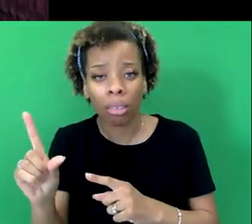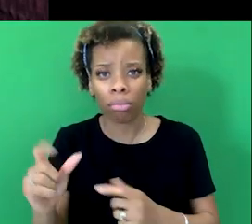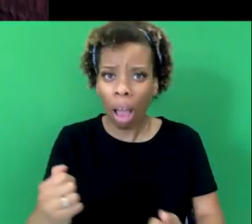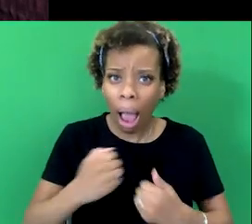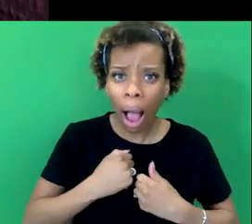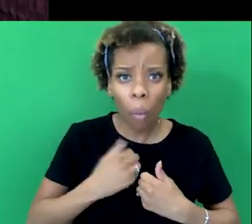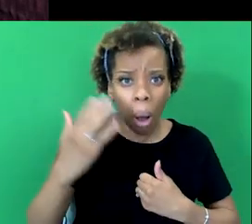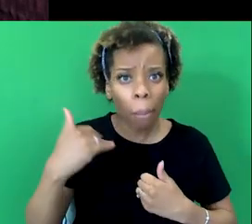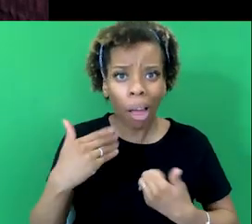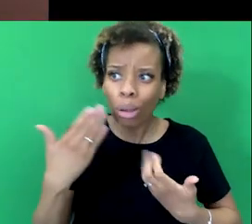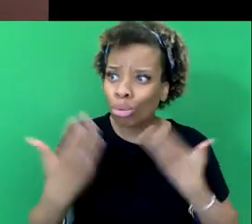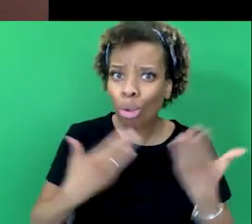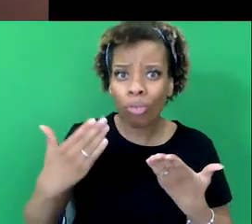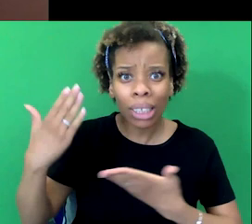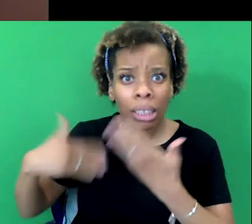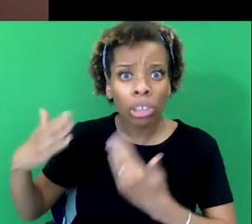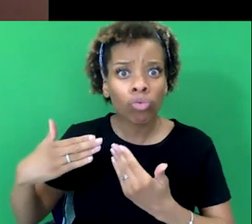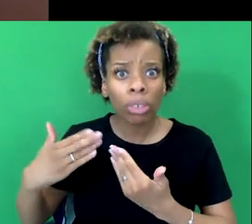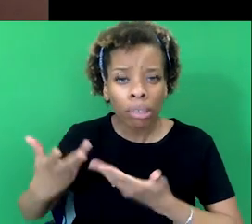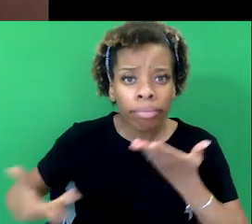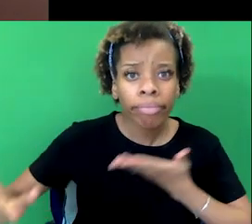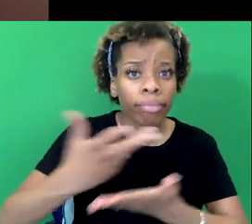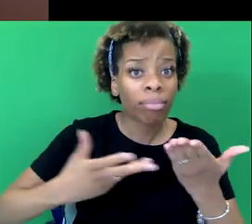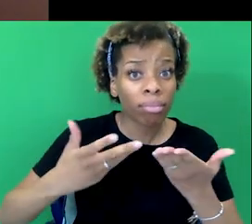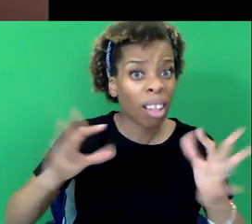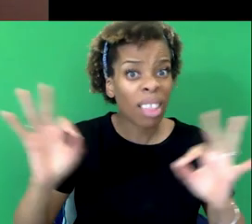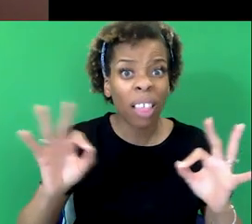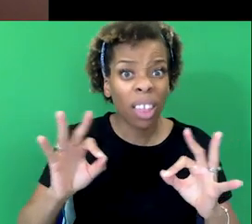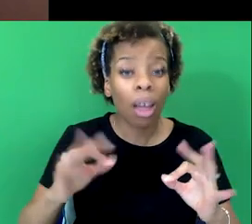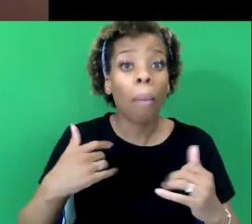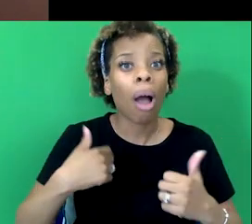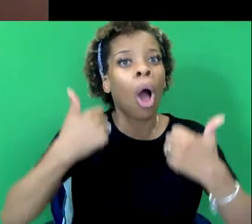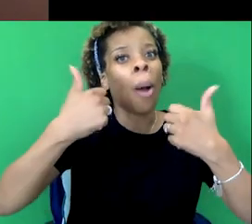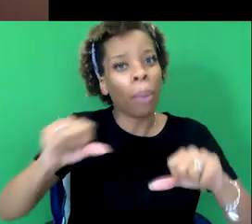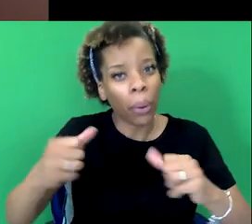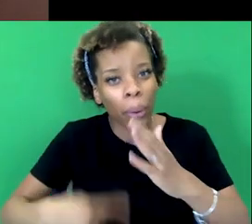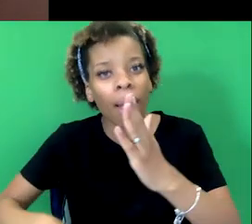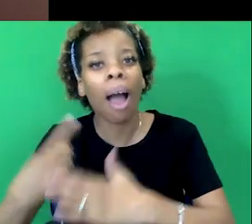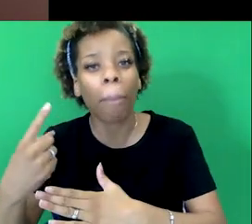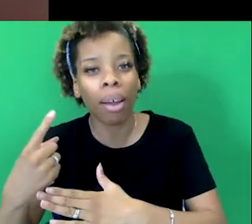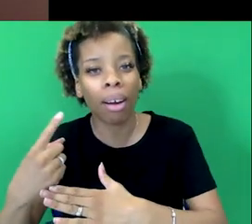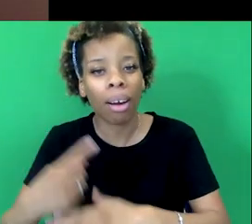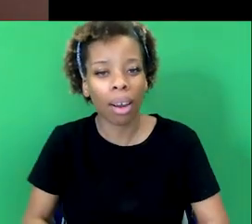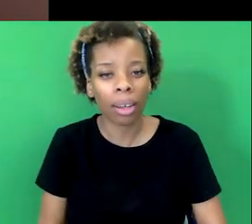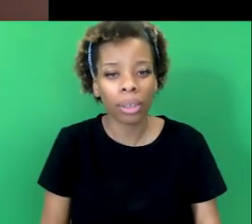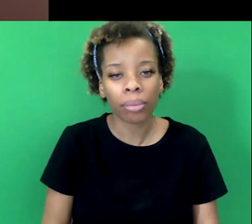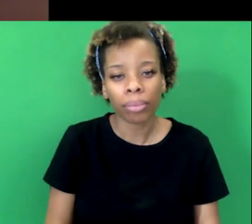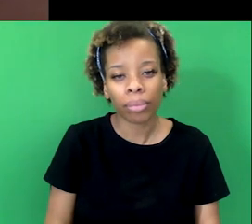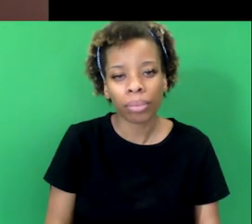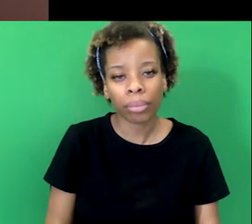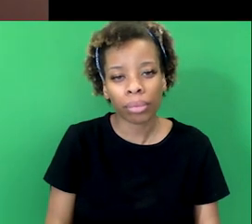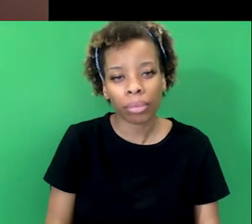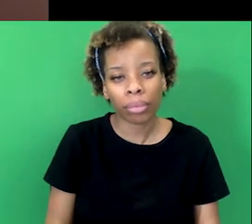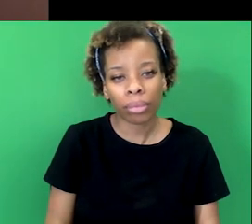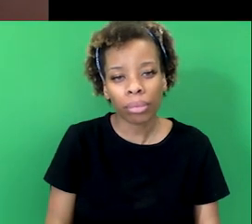told. Can I go back to something that, pick up on something that Juliet has said? Because I think what connects everything that we're doing,